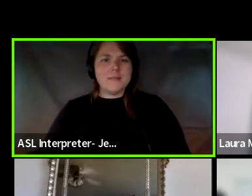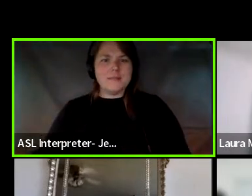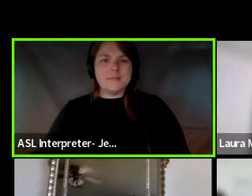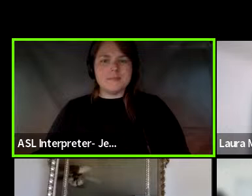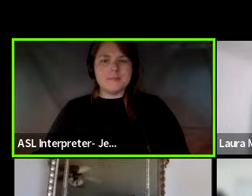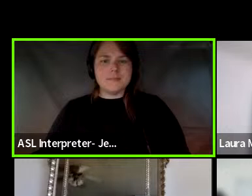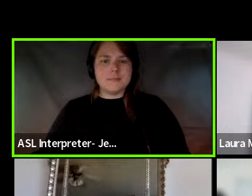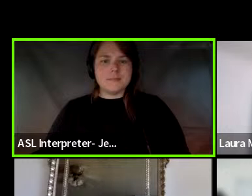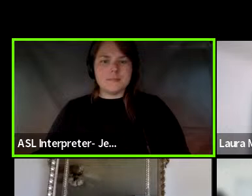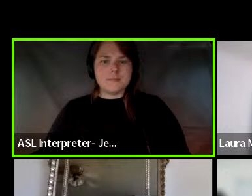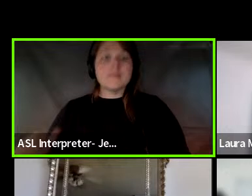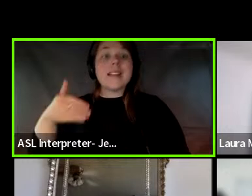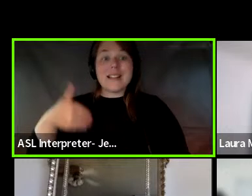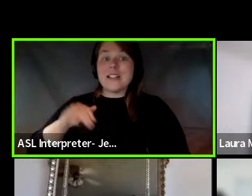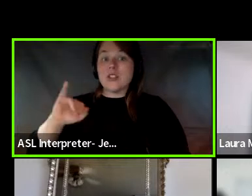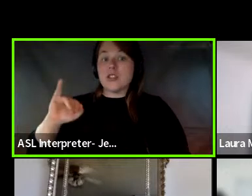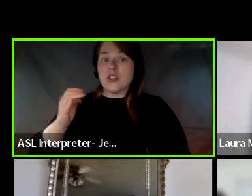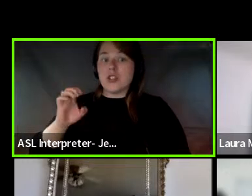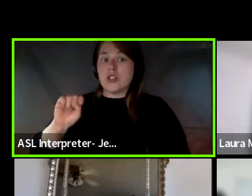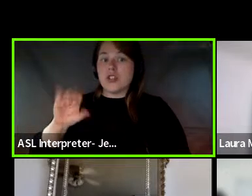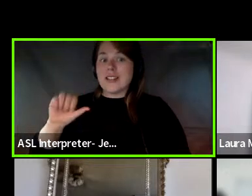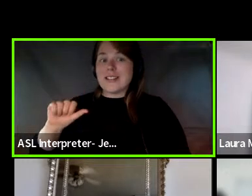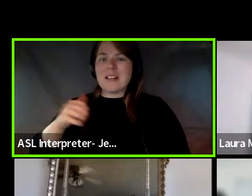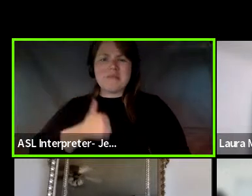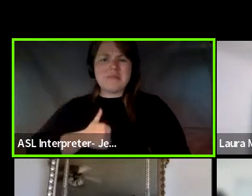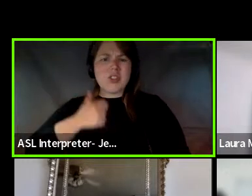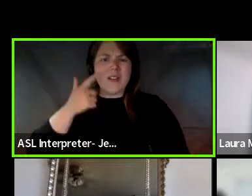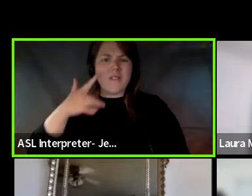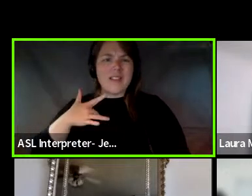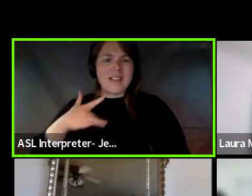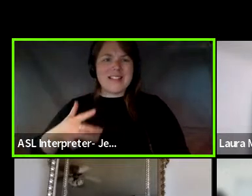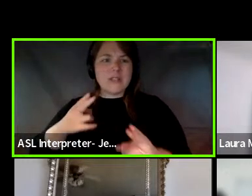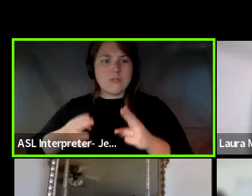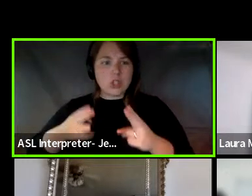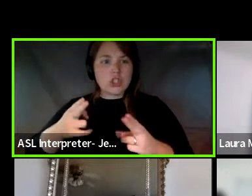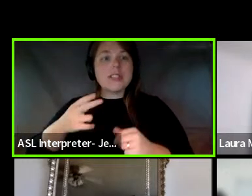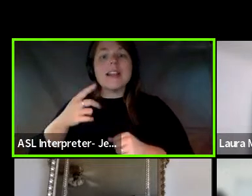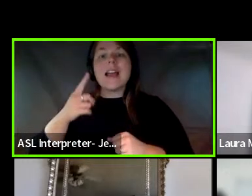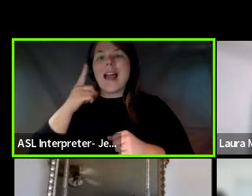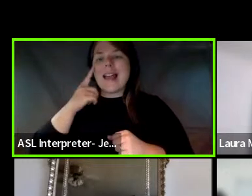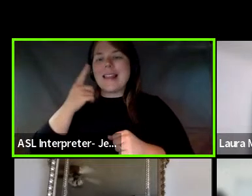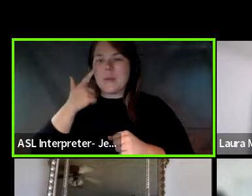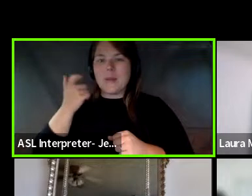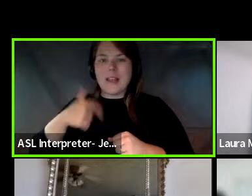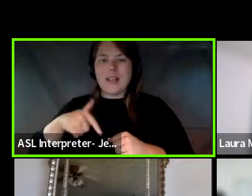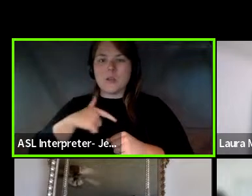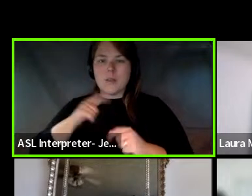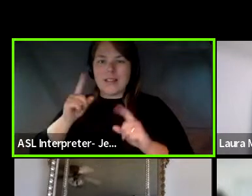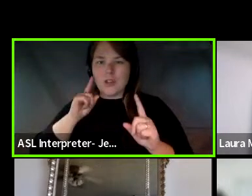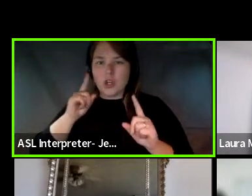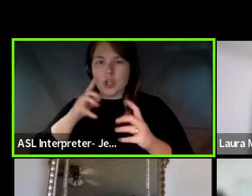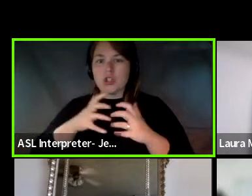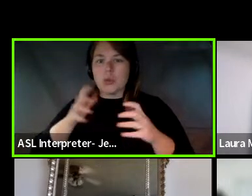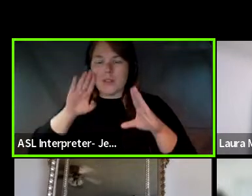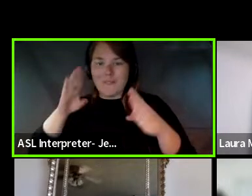This is Jessica. Yeah, and sorry for the sense of urgency. I think a little bit came from we've heard so much focus and urgency to make sure that all